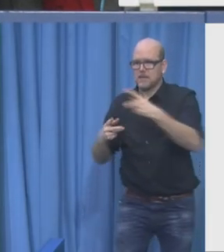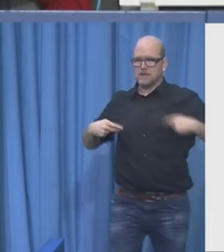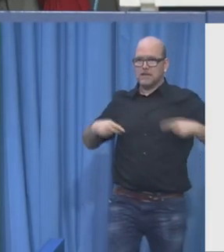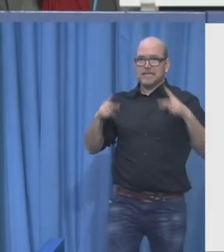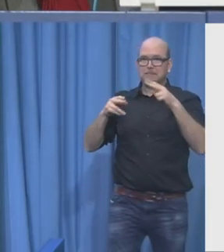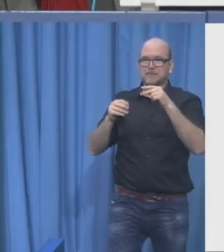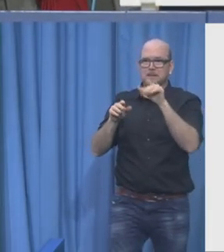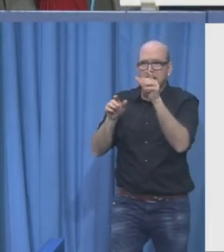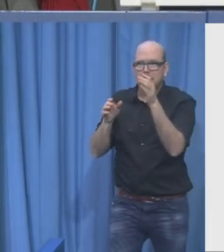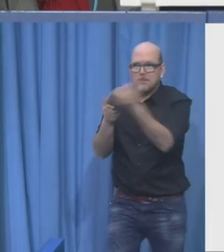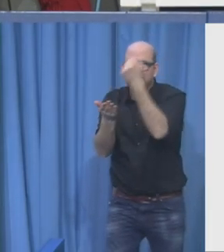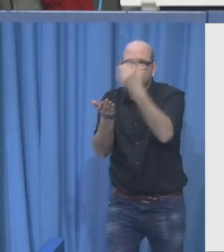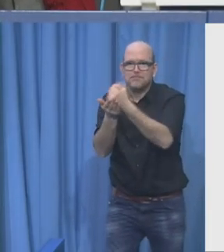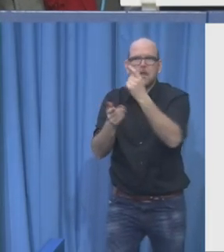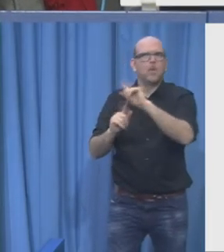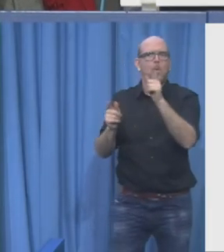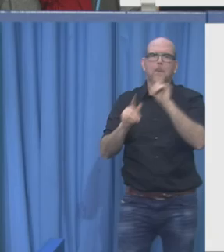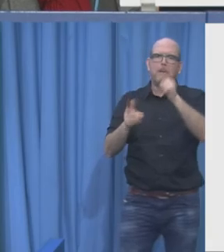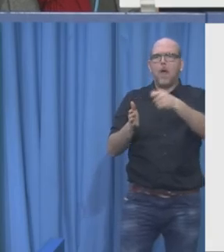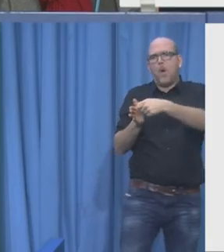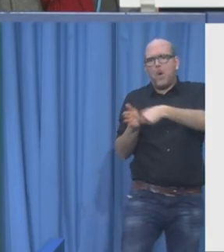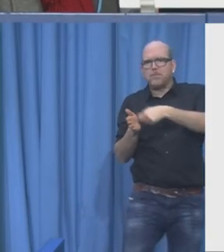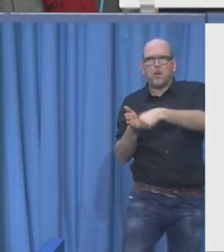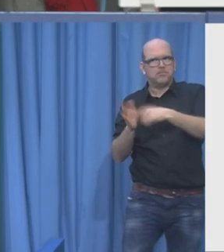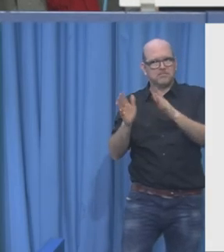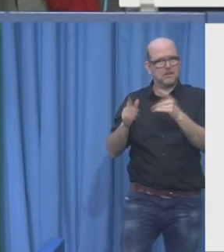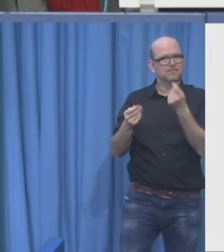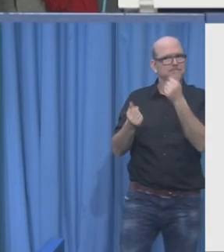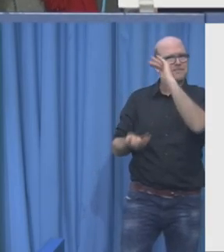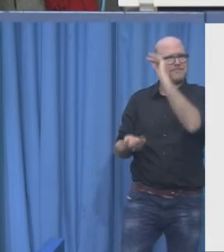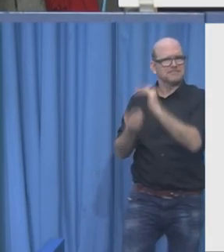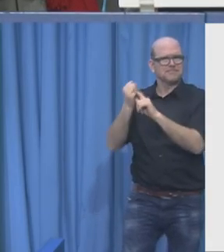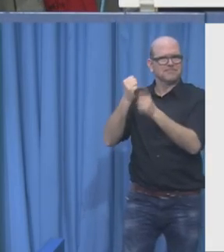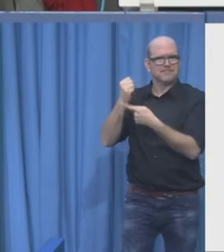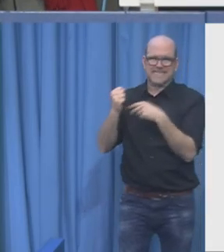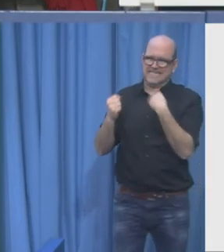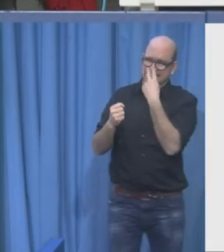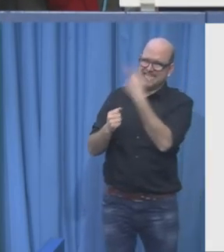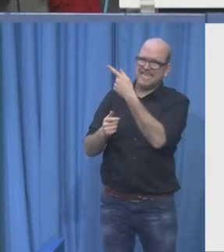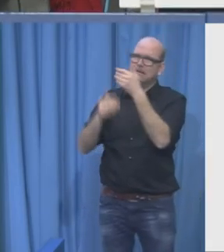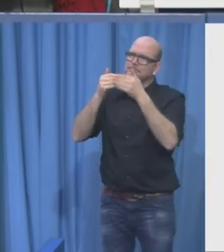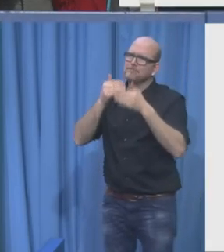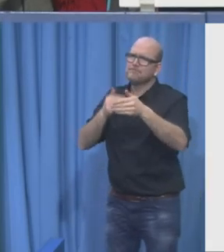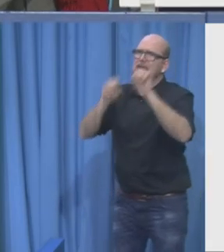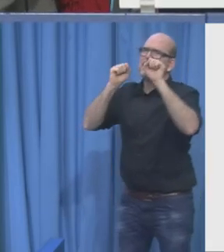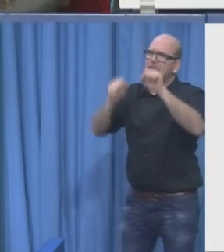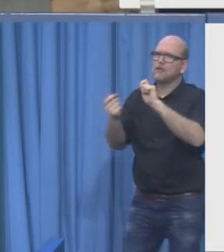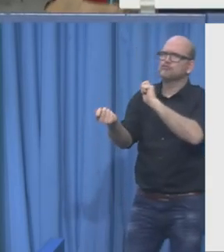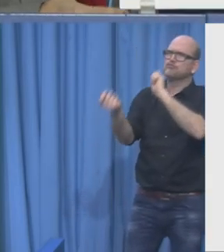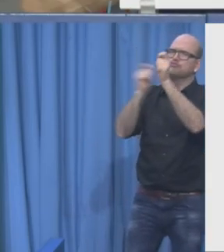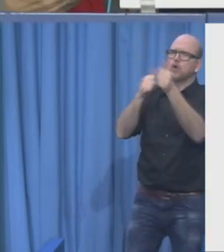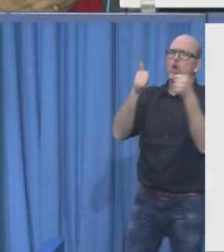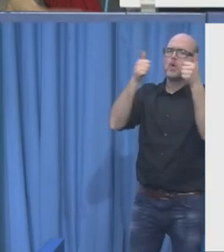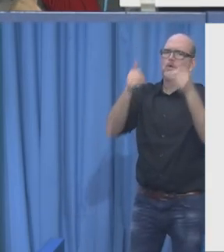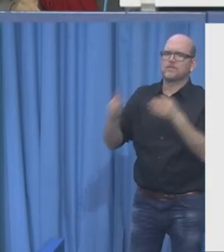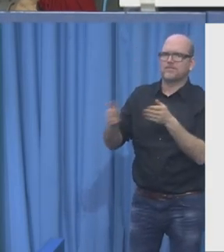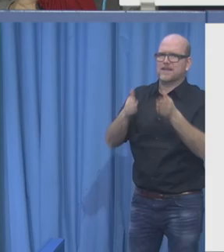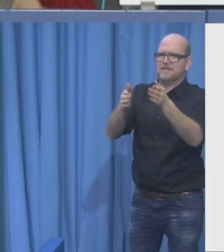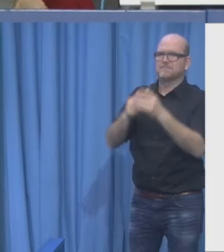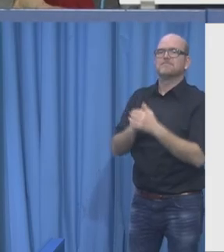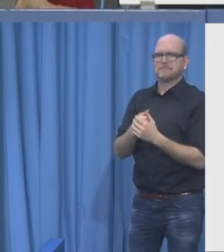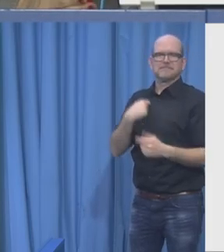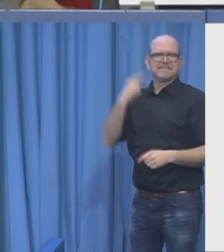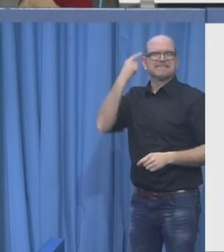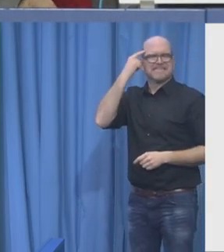us, we need to systematize and to have all the lessons learned very well registered. And we have been measuring